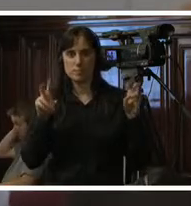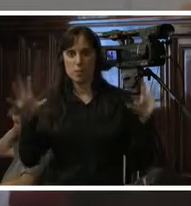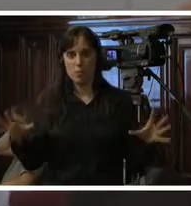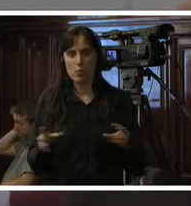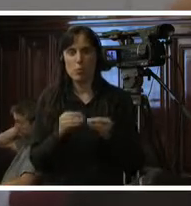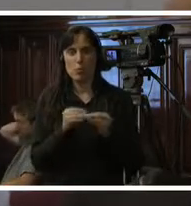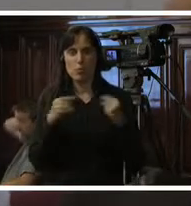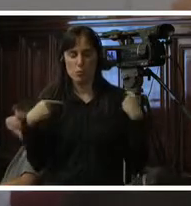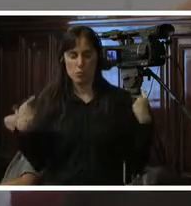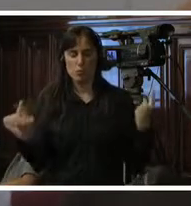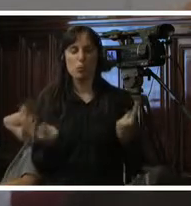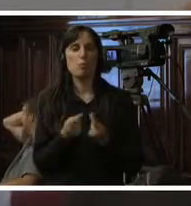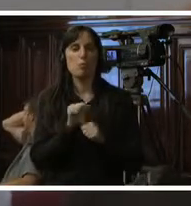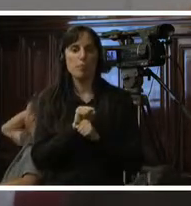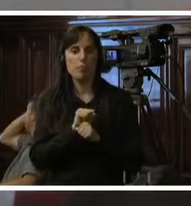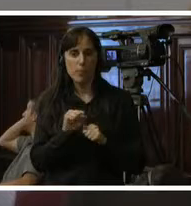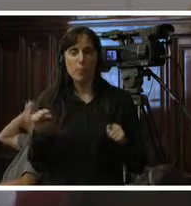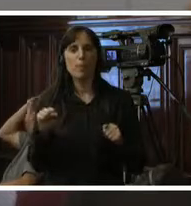have some determinant